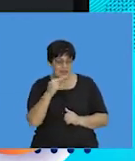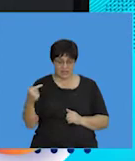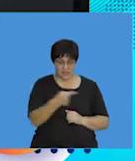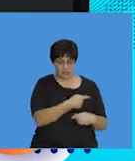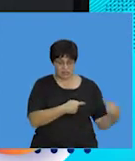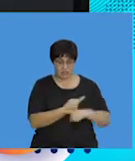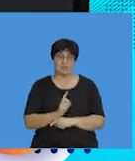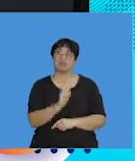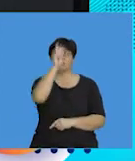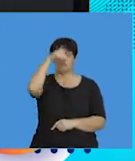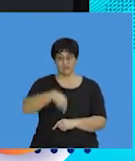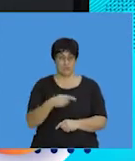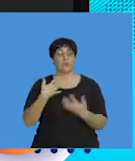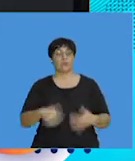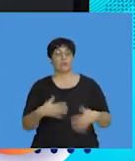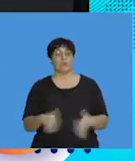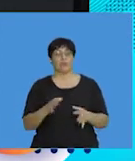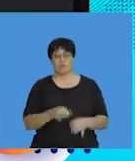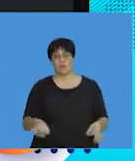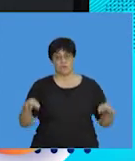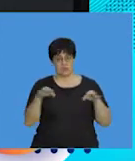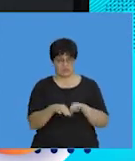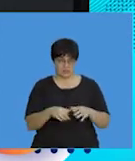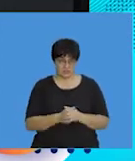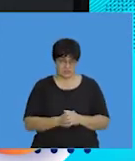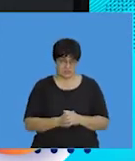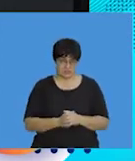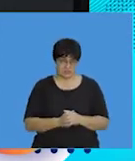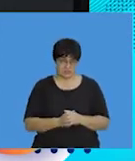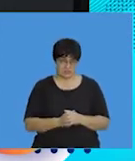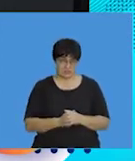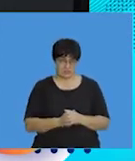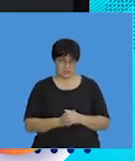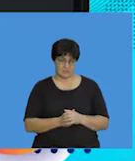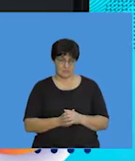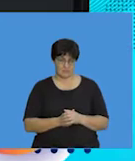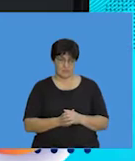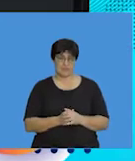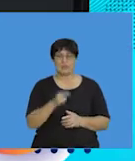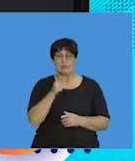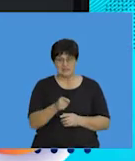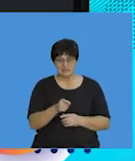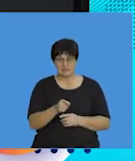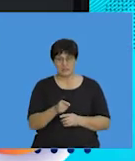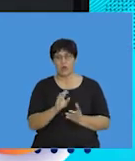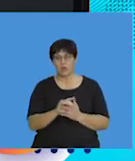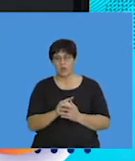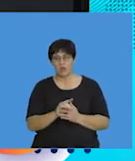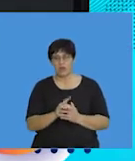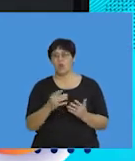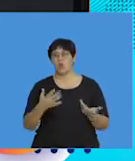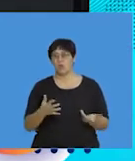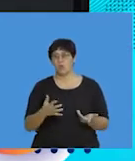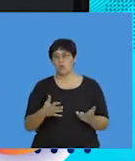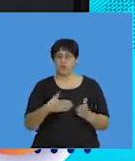mean direction is very, very, very important. It's the thing that's going to trip